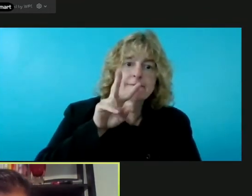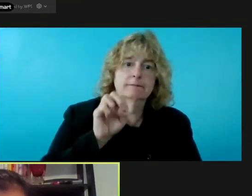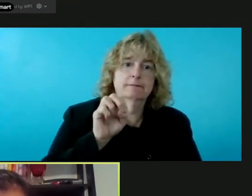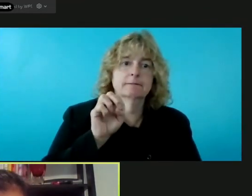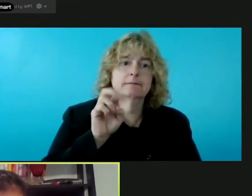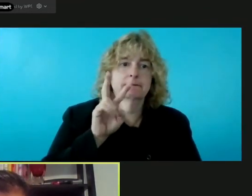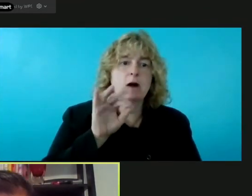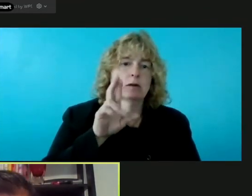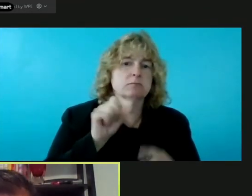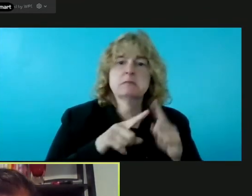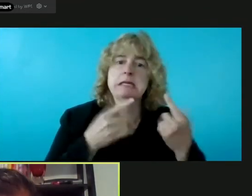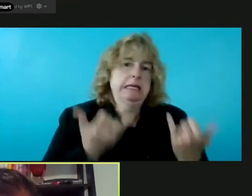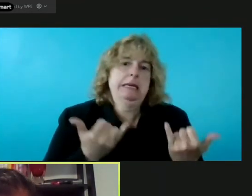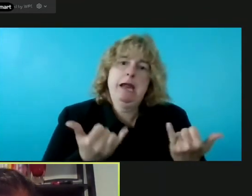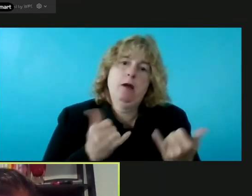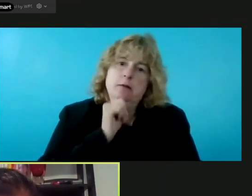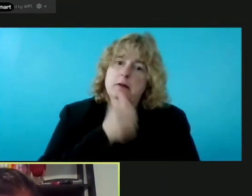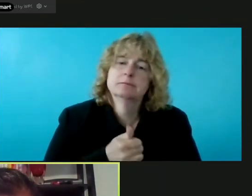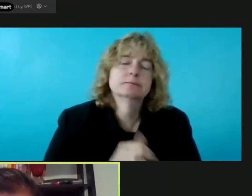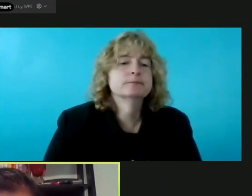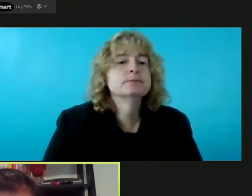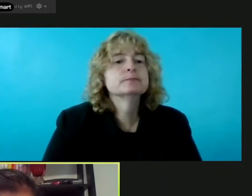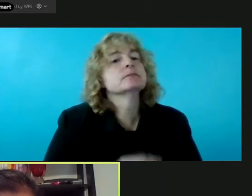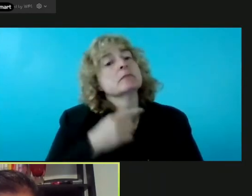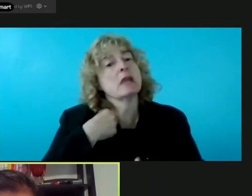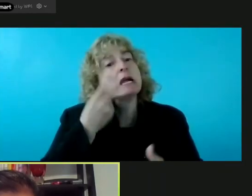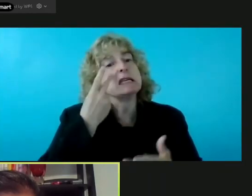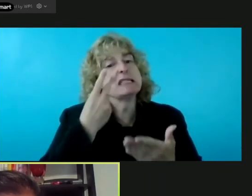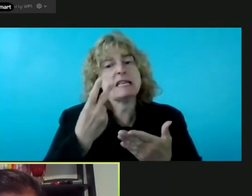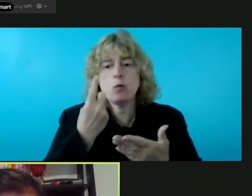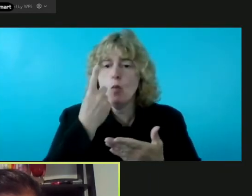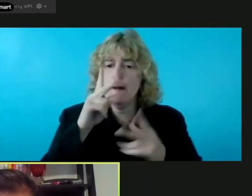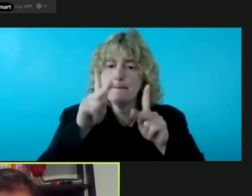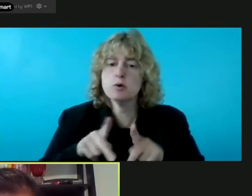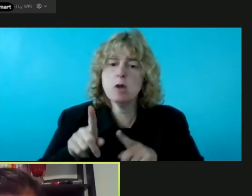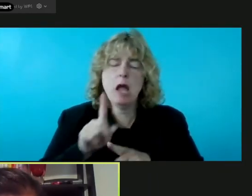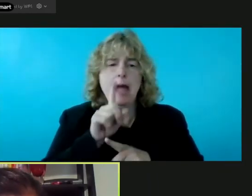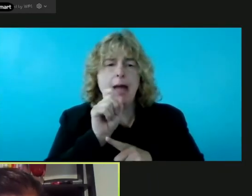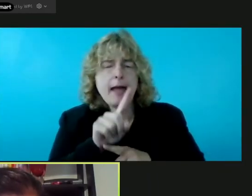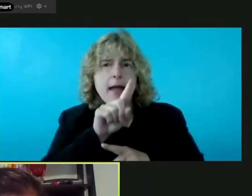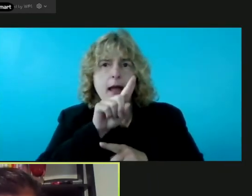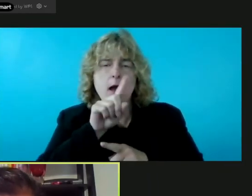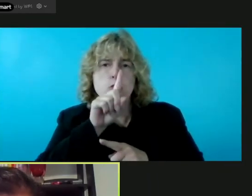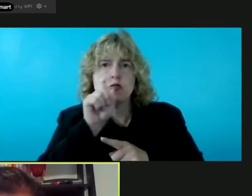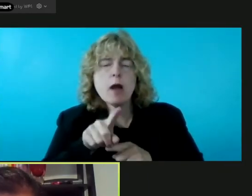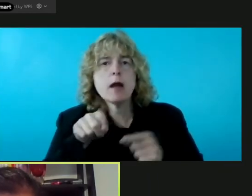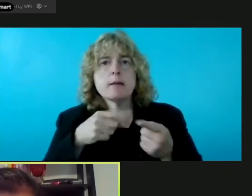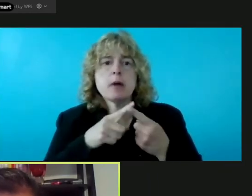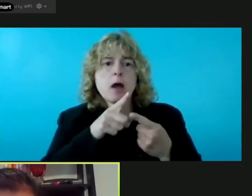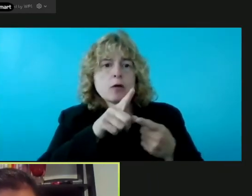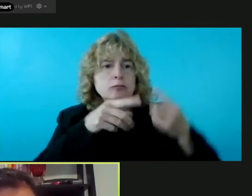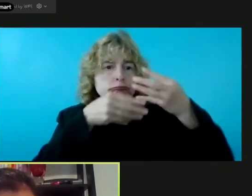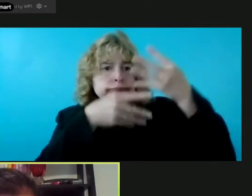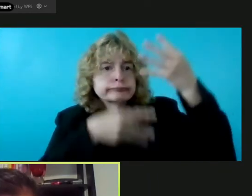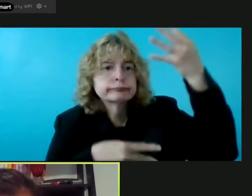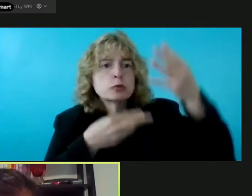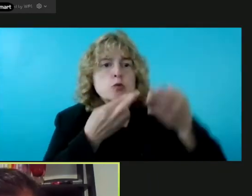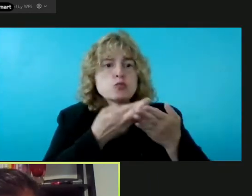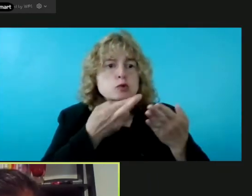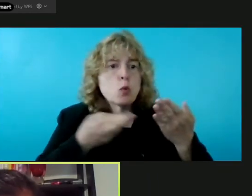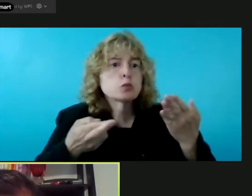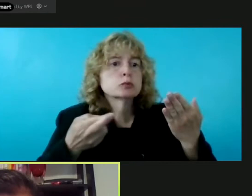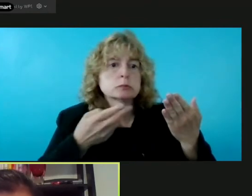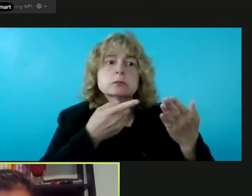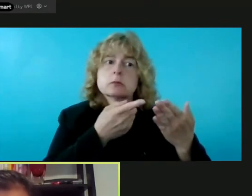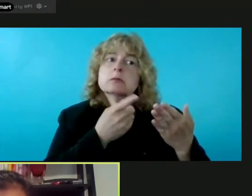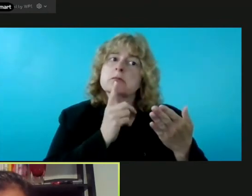in the chat about, these wonderful resources that you have. How have they been received? Have you done focus groups or gotten any feedback from those